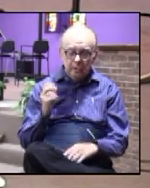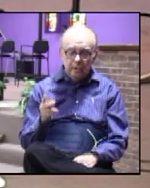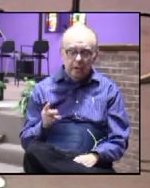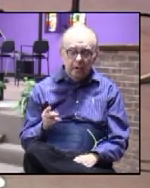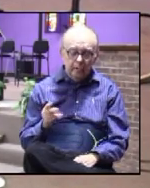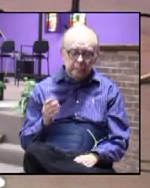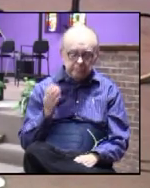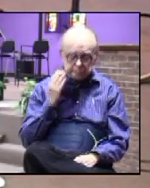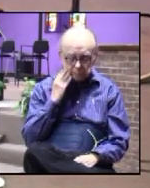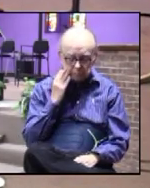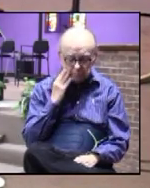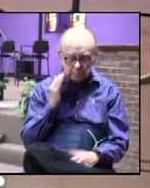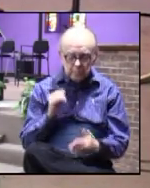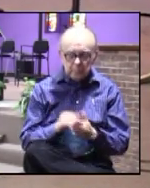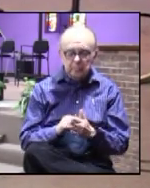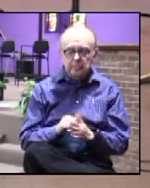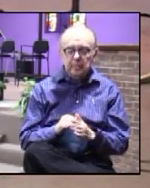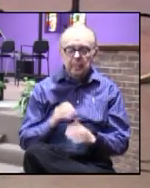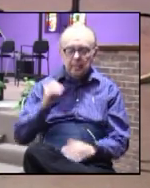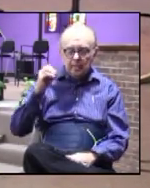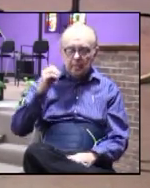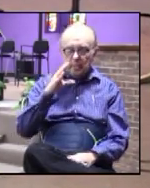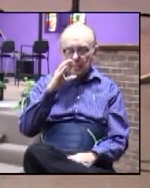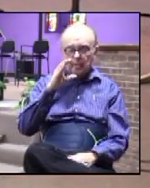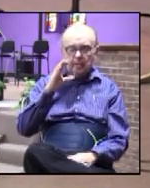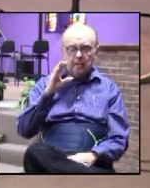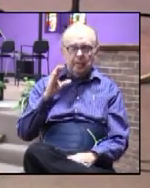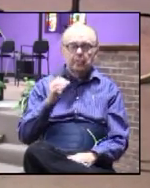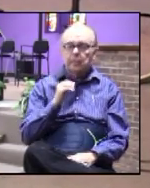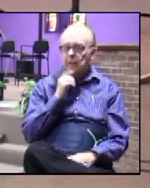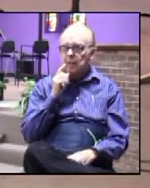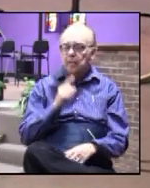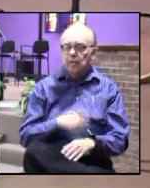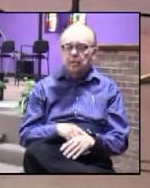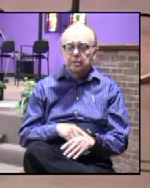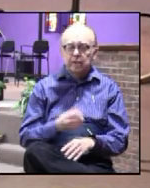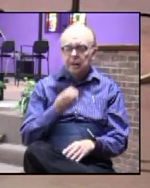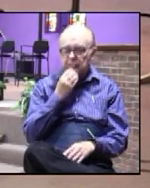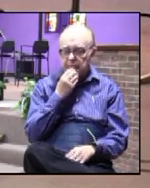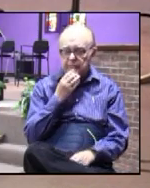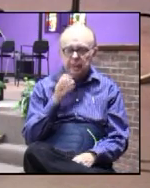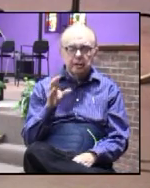just know that the sun's still up and it's not time to feed the cows.